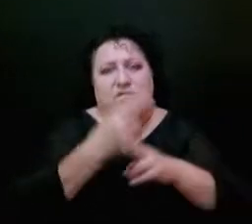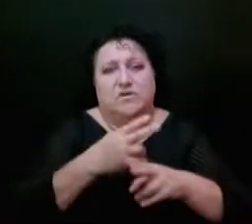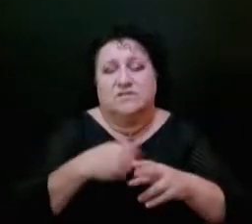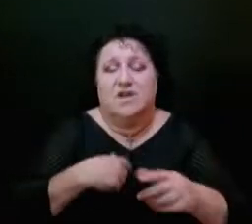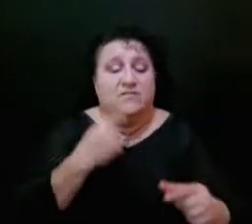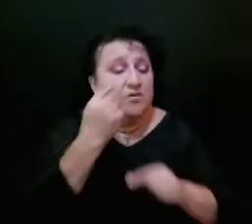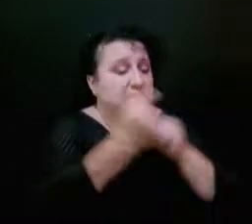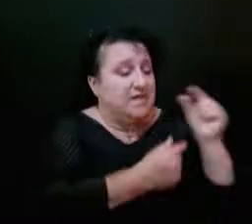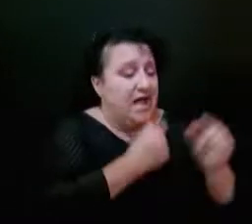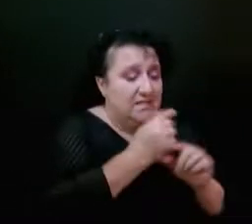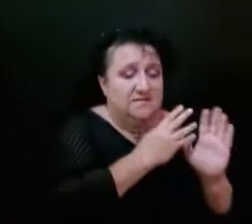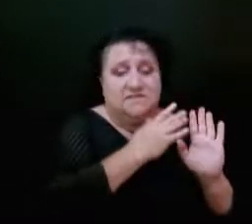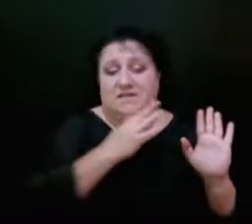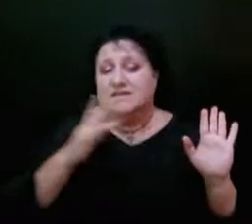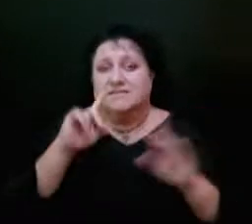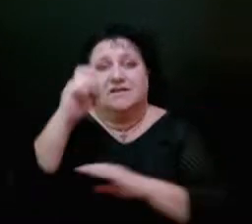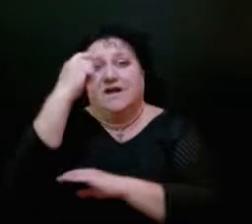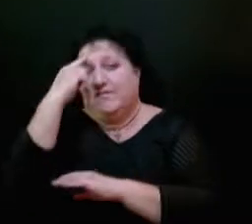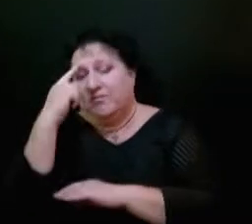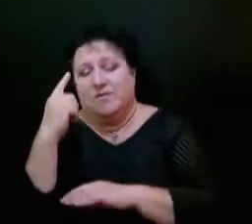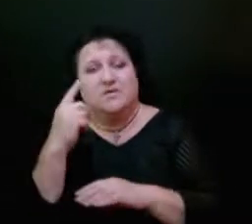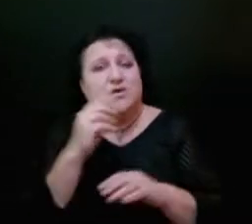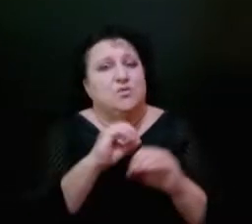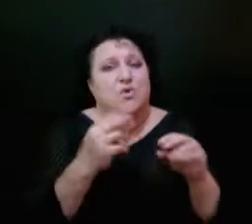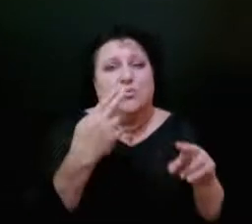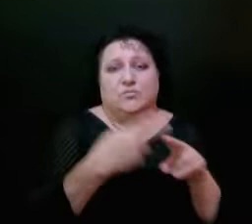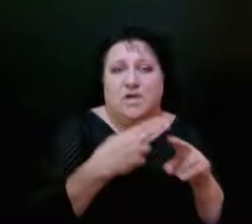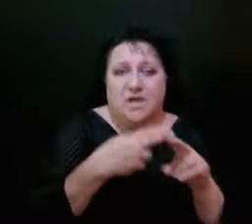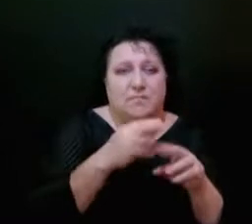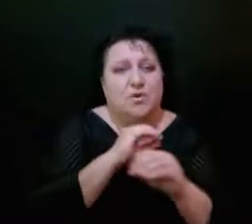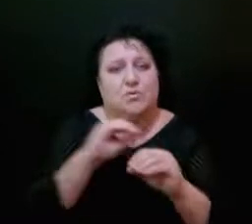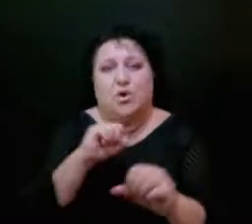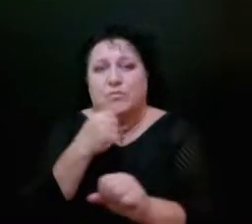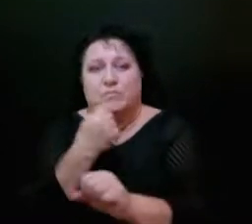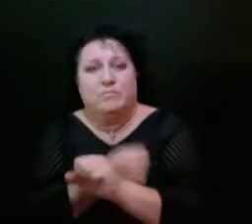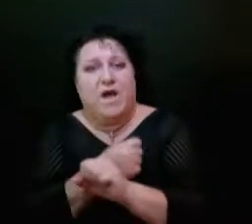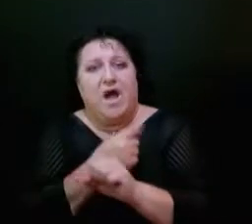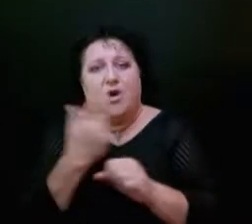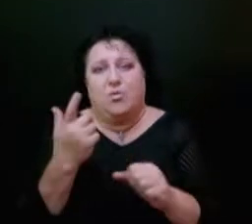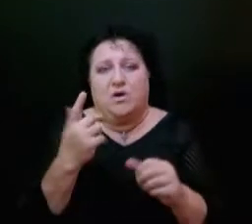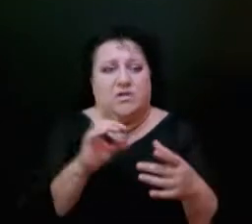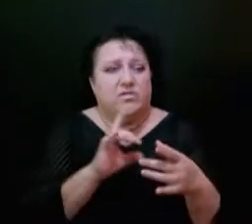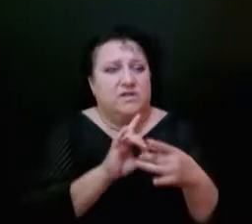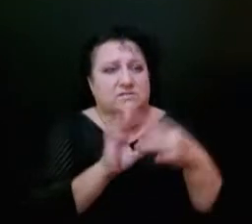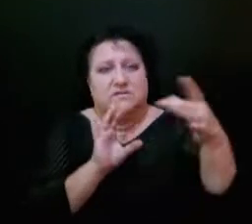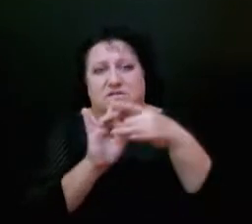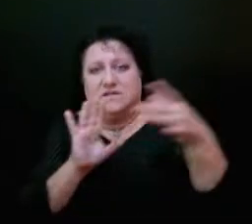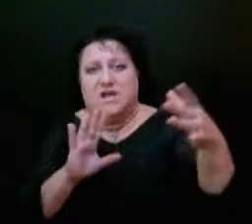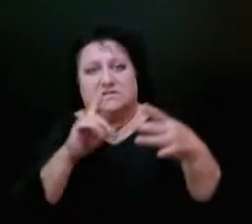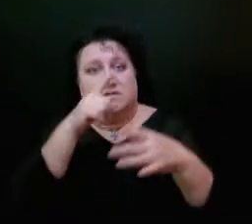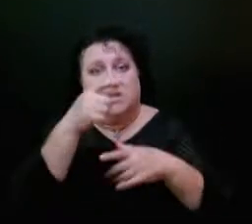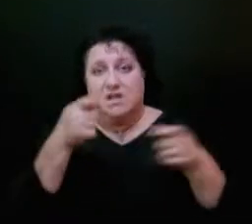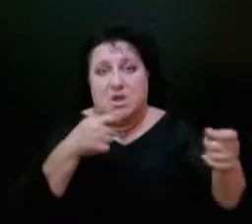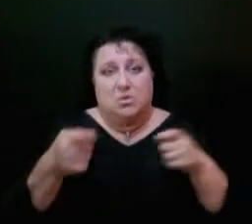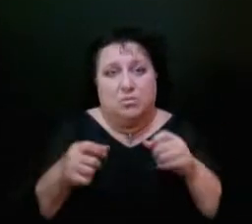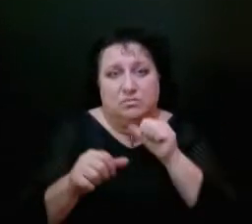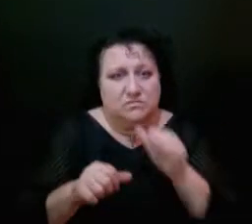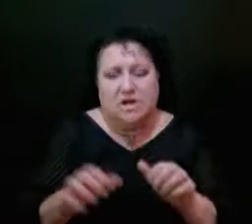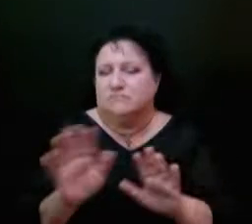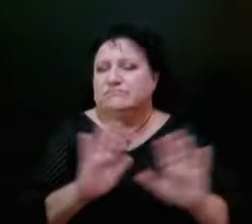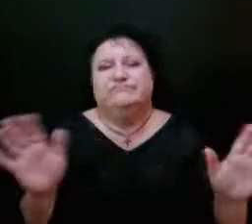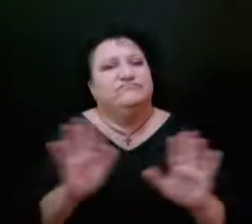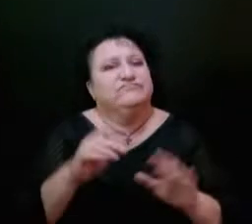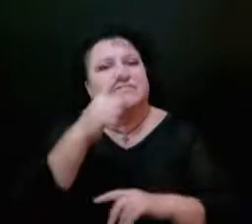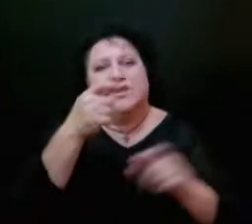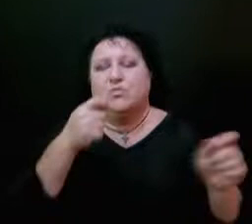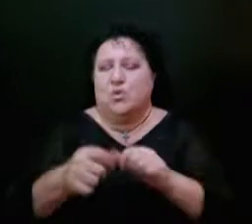No name and no power exempt from his rule. And not just for the time being, but forever. He is in